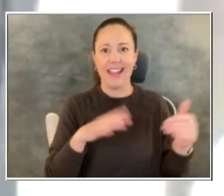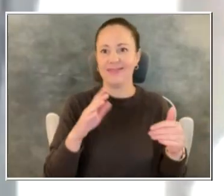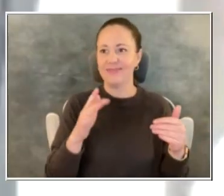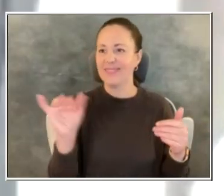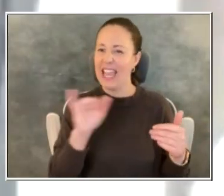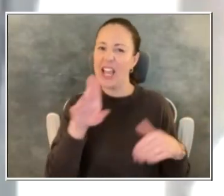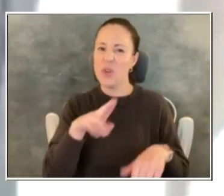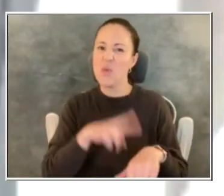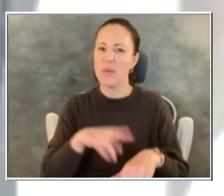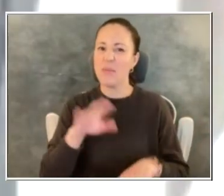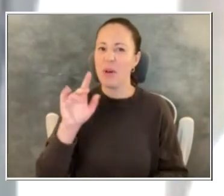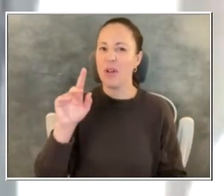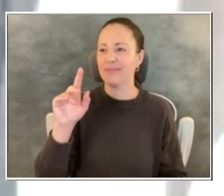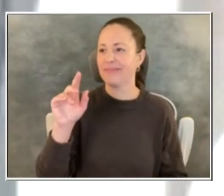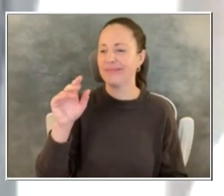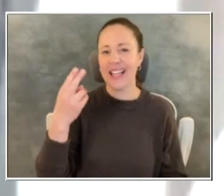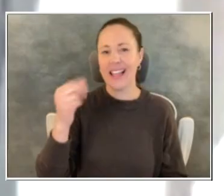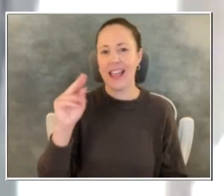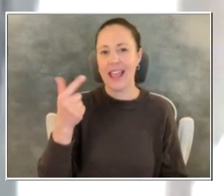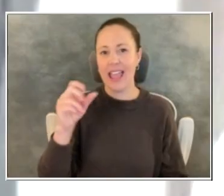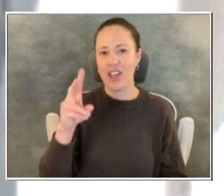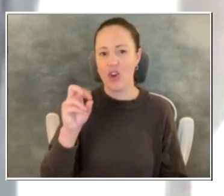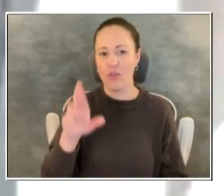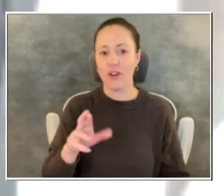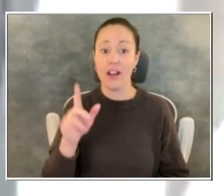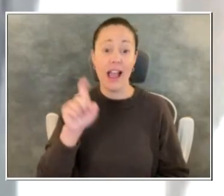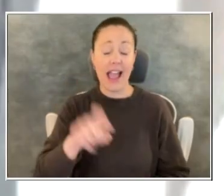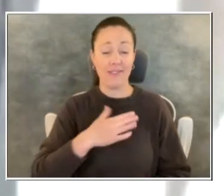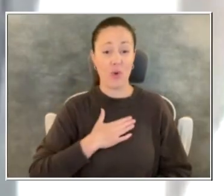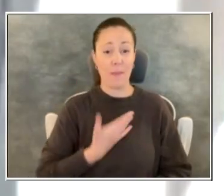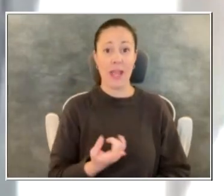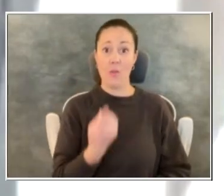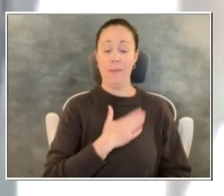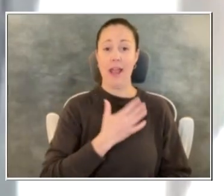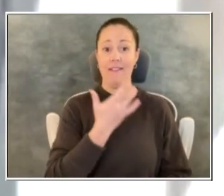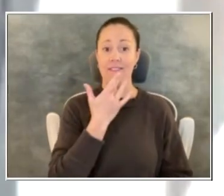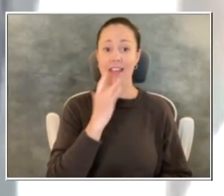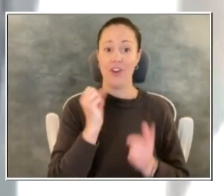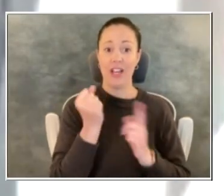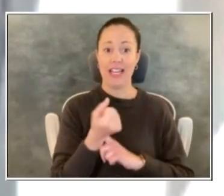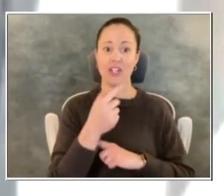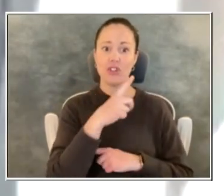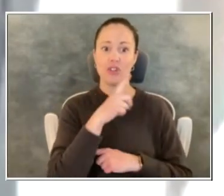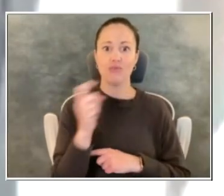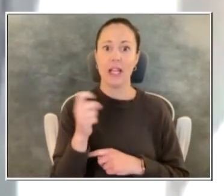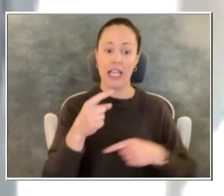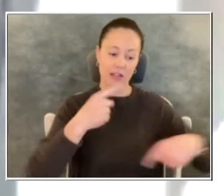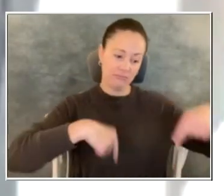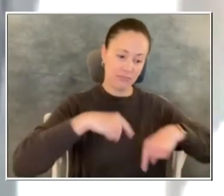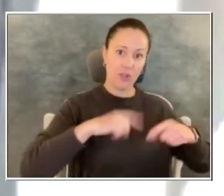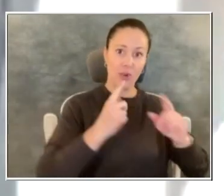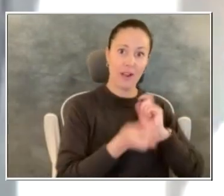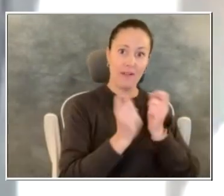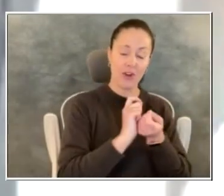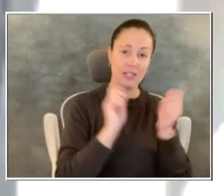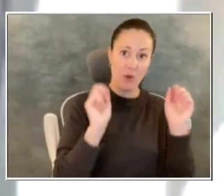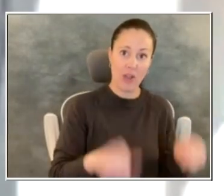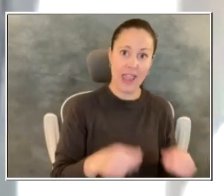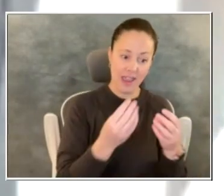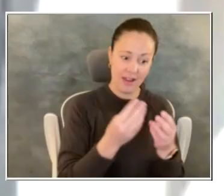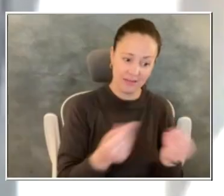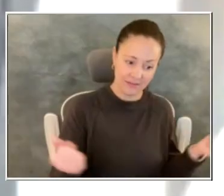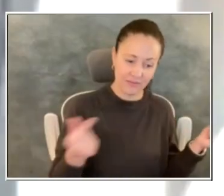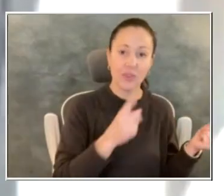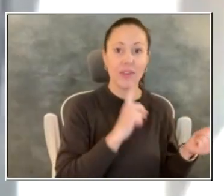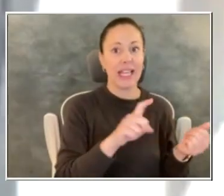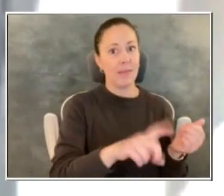of it. I have to admit it's one of my favorite conditions because it is very reversible and has a lot to do with behavior and recognition of